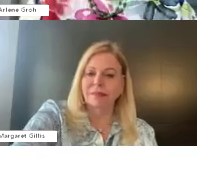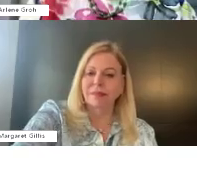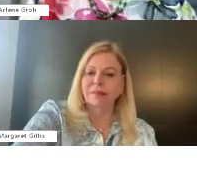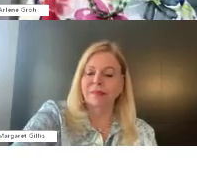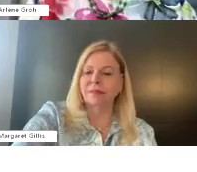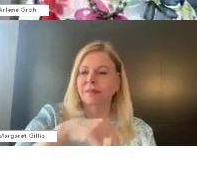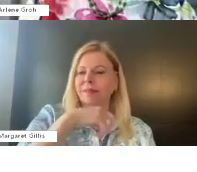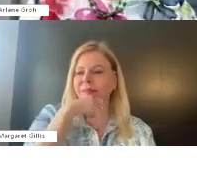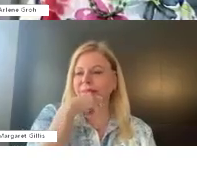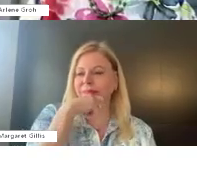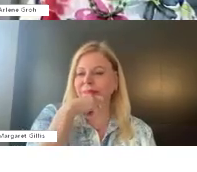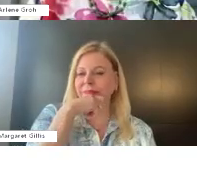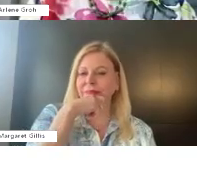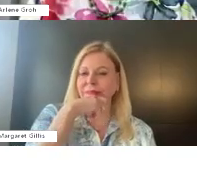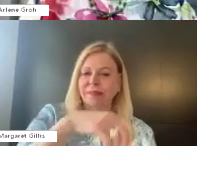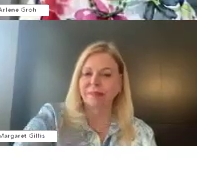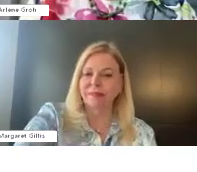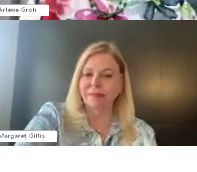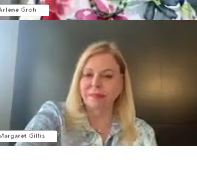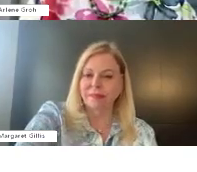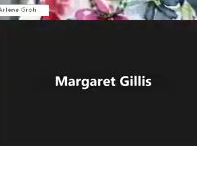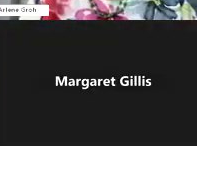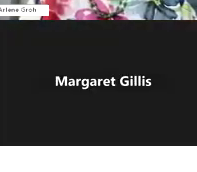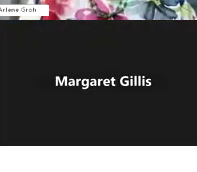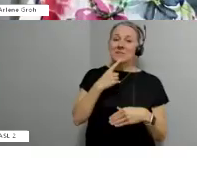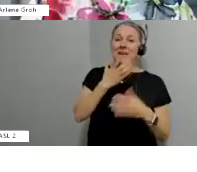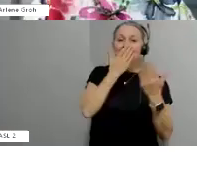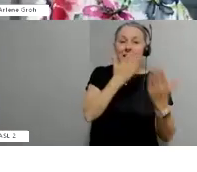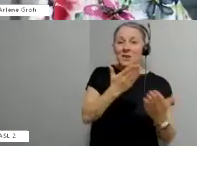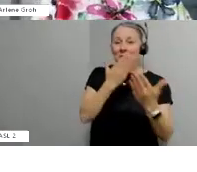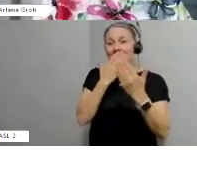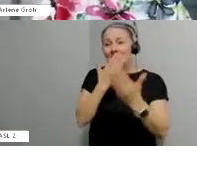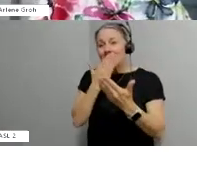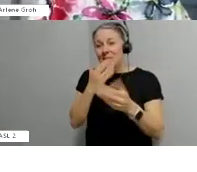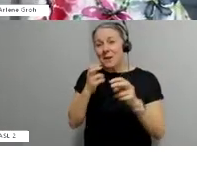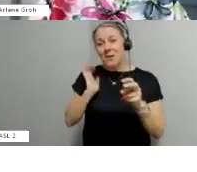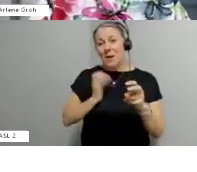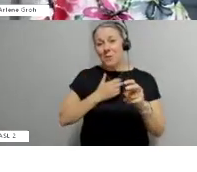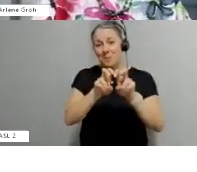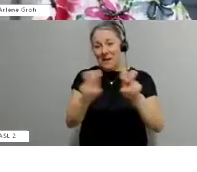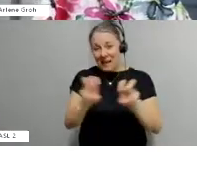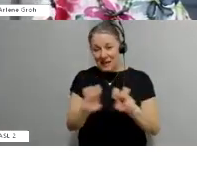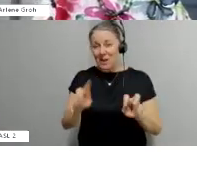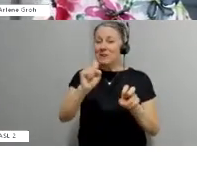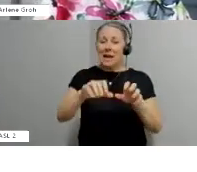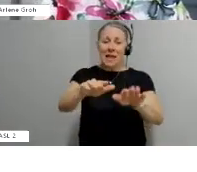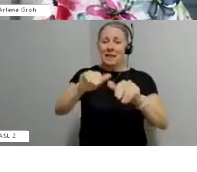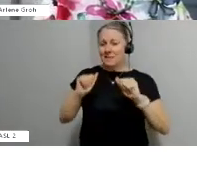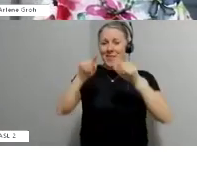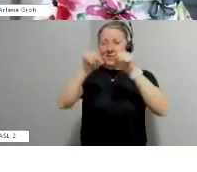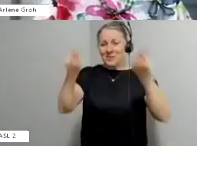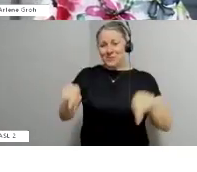And with that, I'm going to thank our panel and excuse you from the screens, and over to you, Rayanne, with our great gratitude